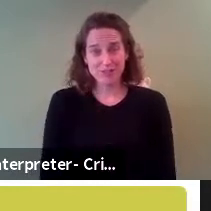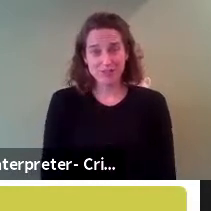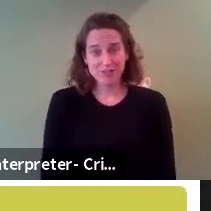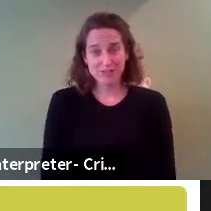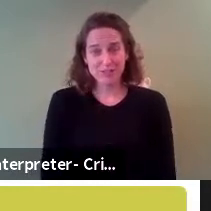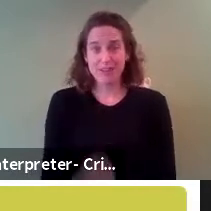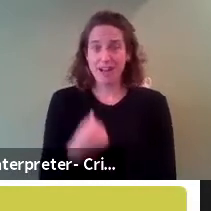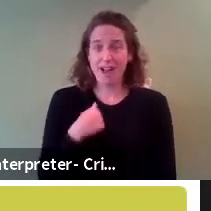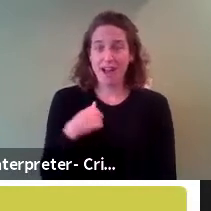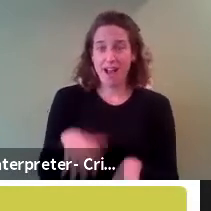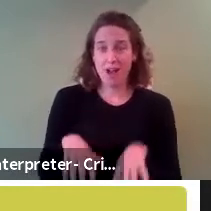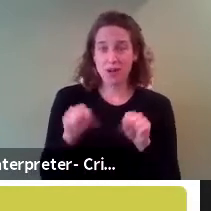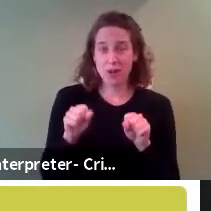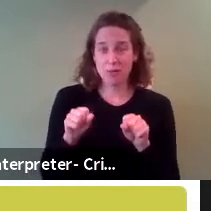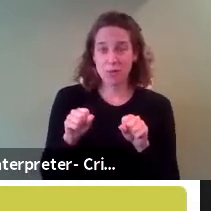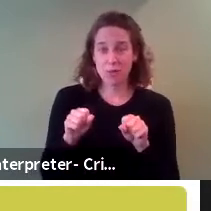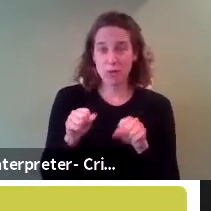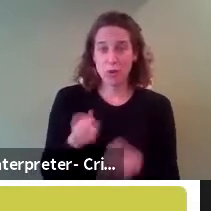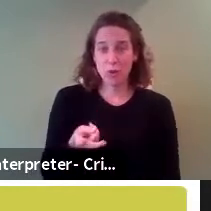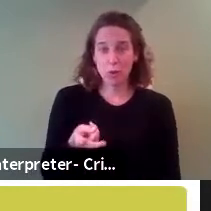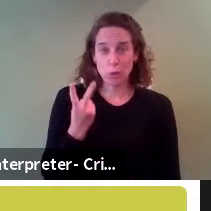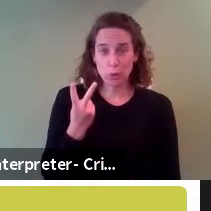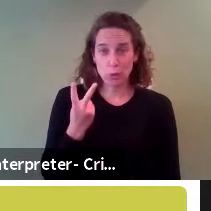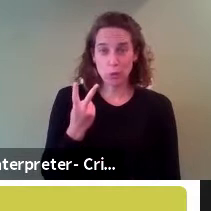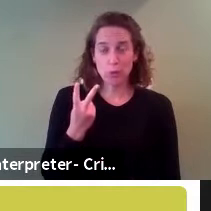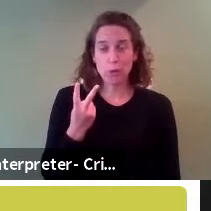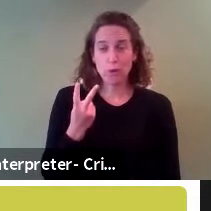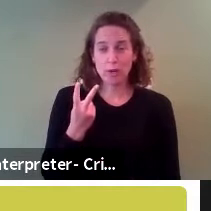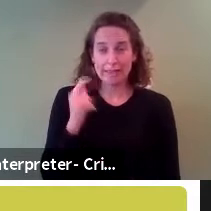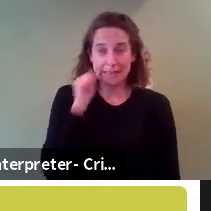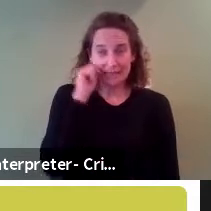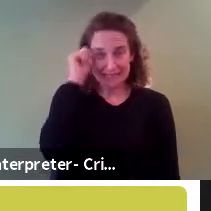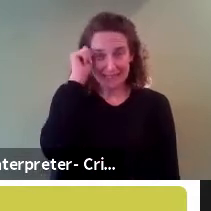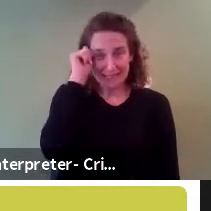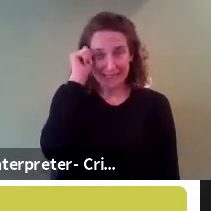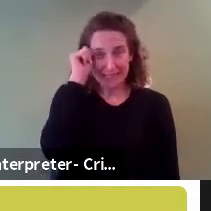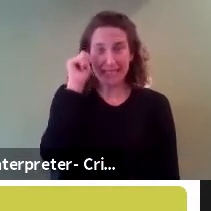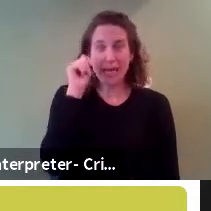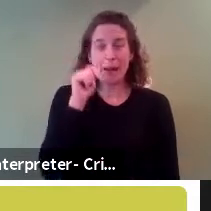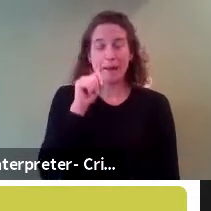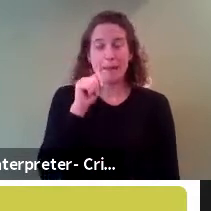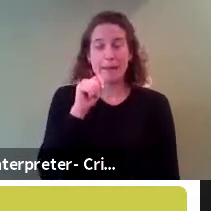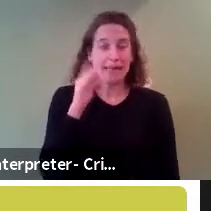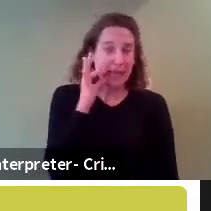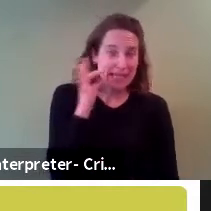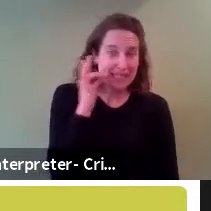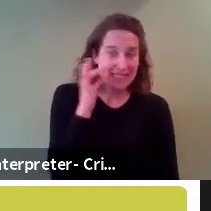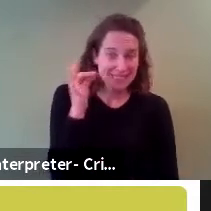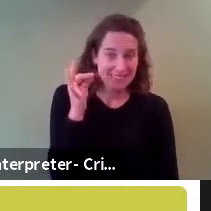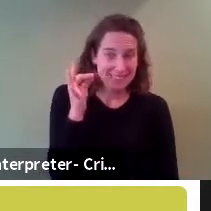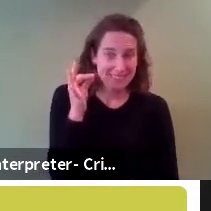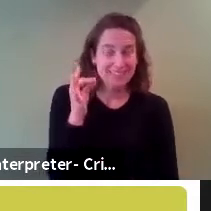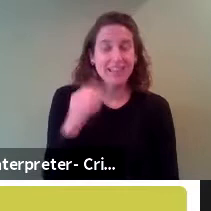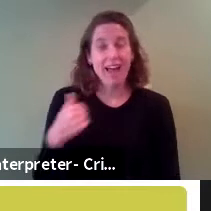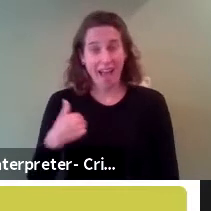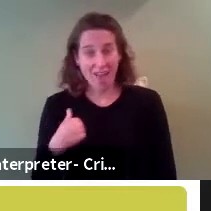adopted 2 adolescent male kittens because I have 2 adolescent male sons. And you're